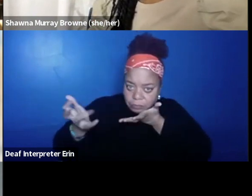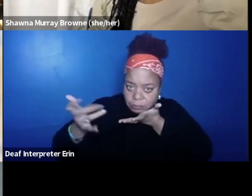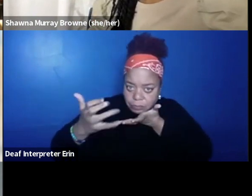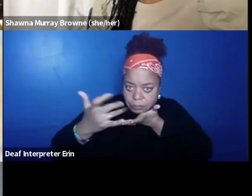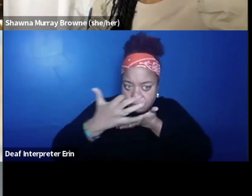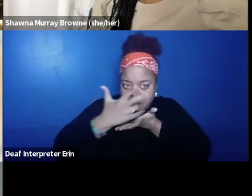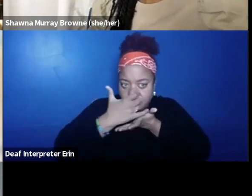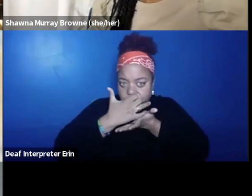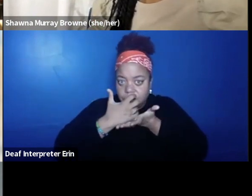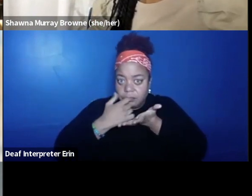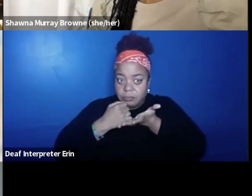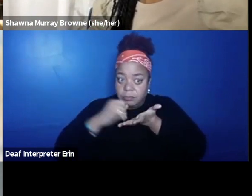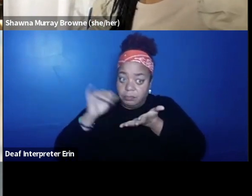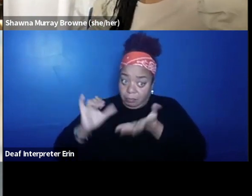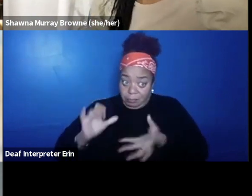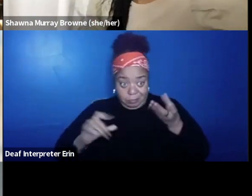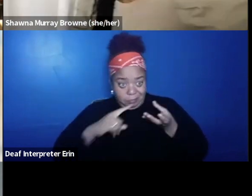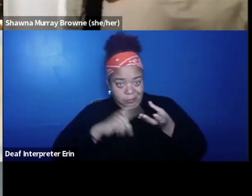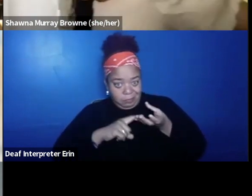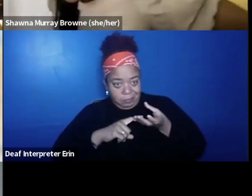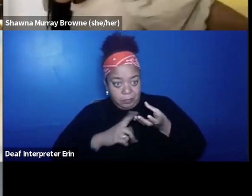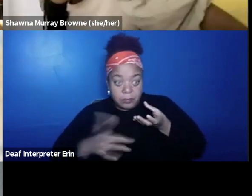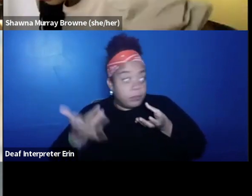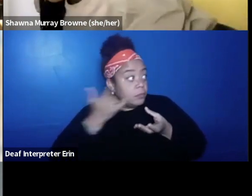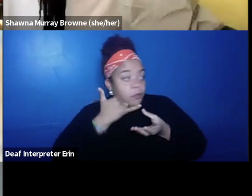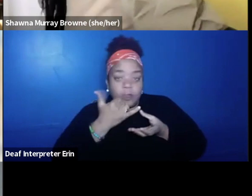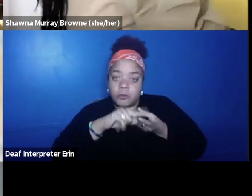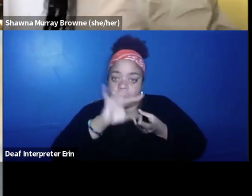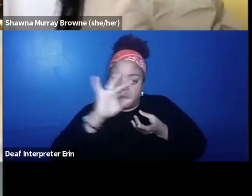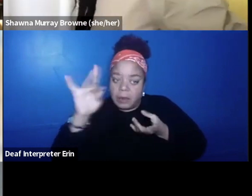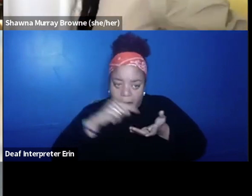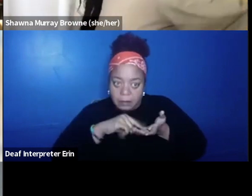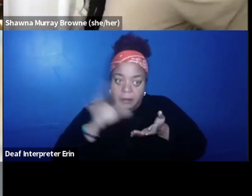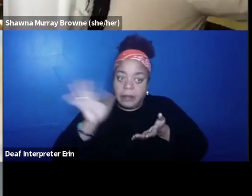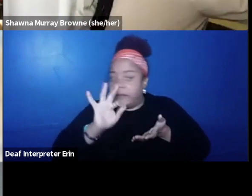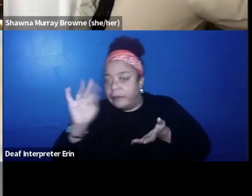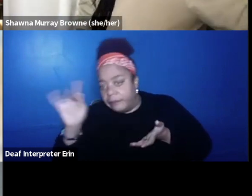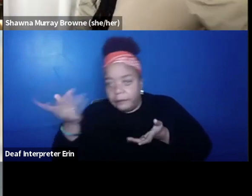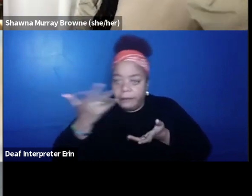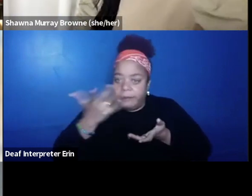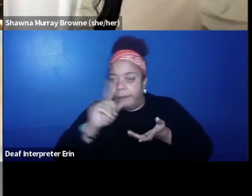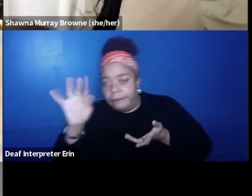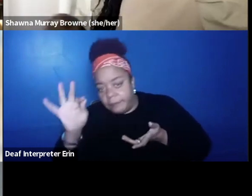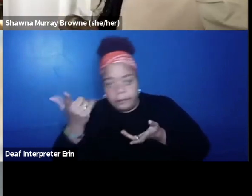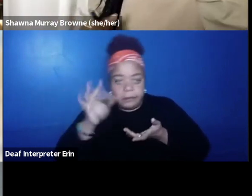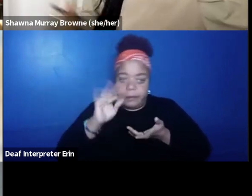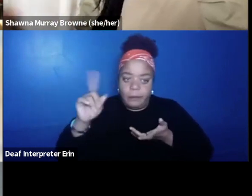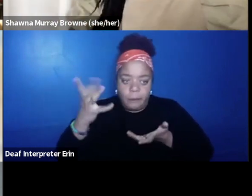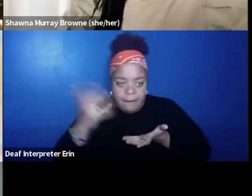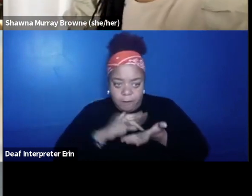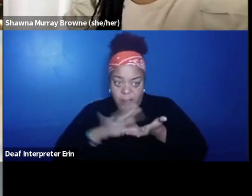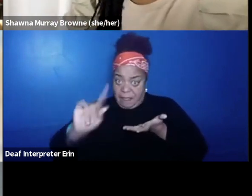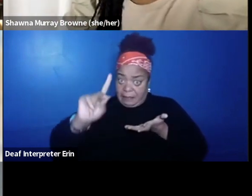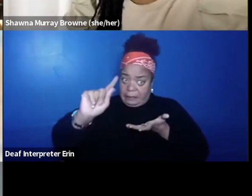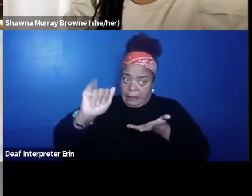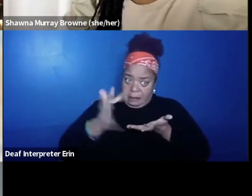call to the 988 or the 119 or 911, right? Or are we actually